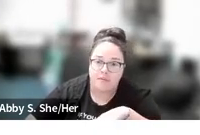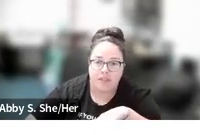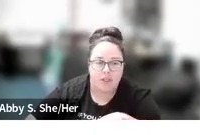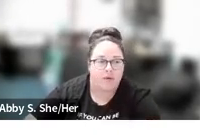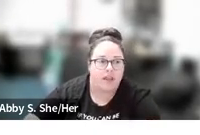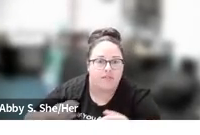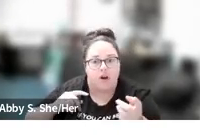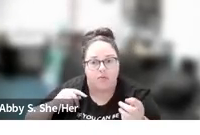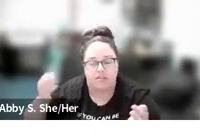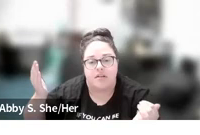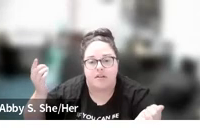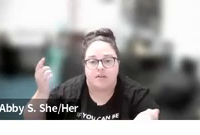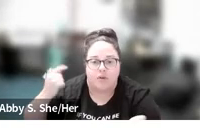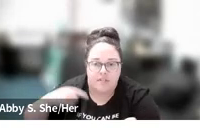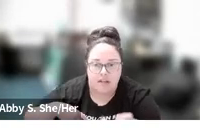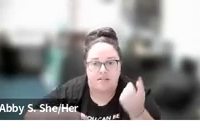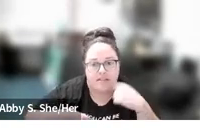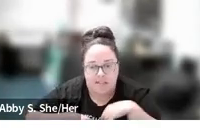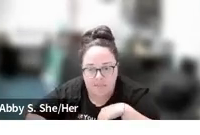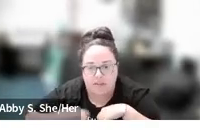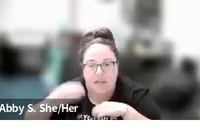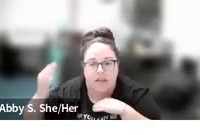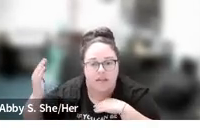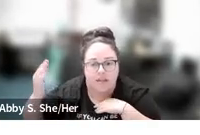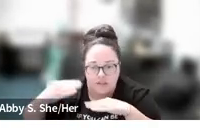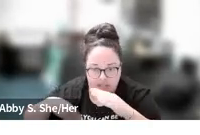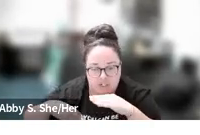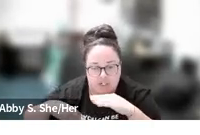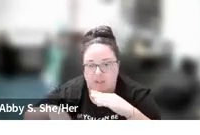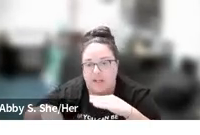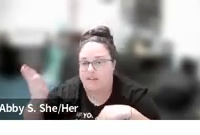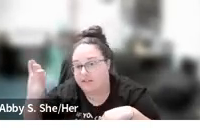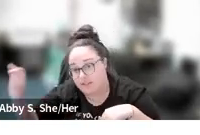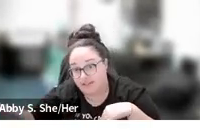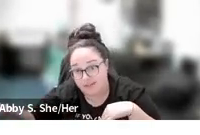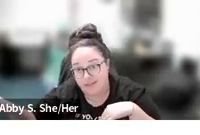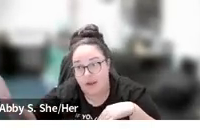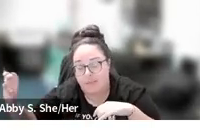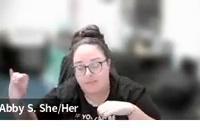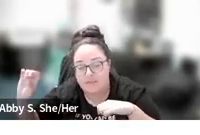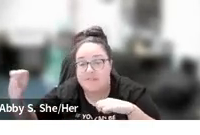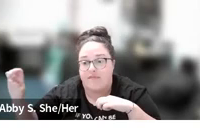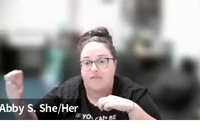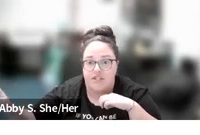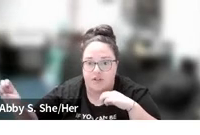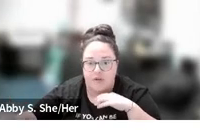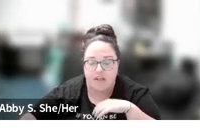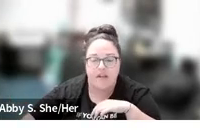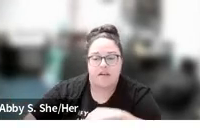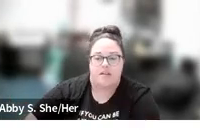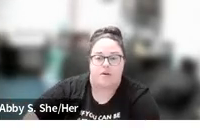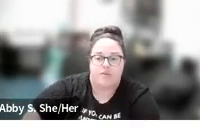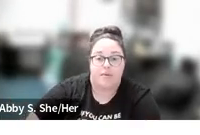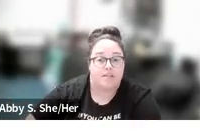or off something, you don't have to always go to settings, accessibility, then to the section you need, and then to the specific feature you